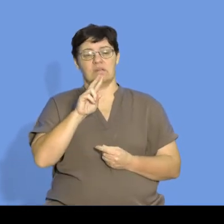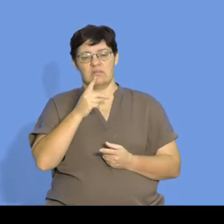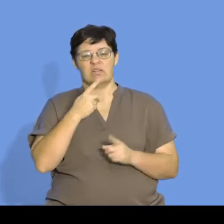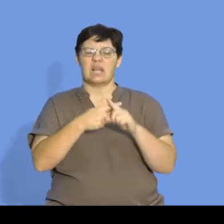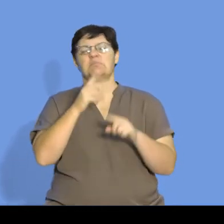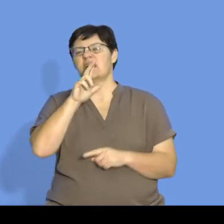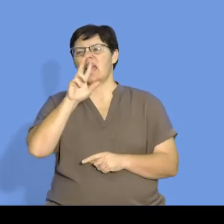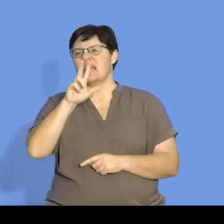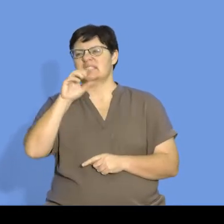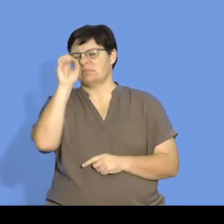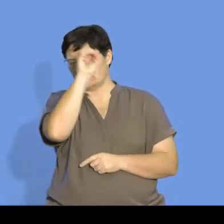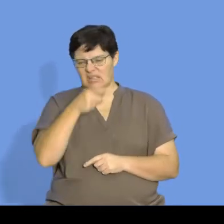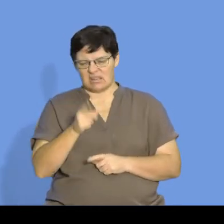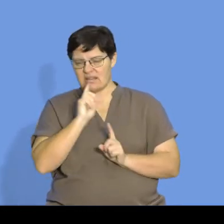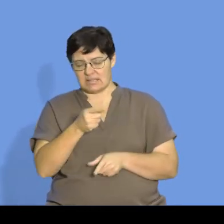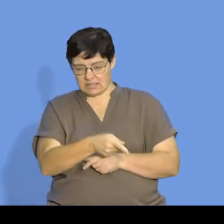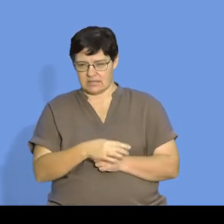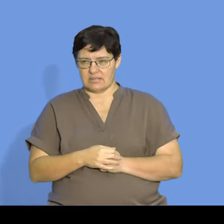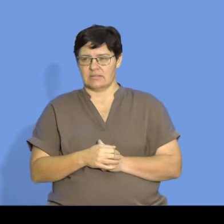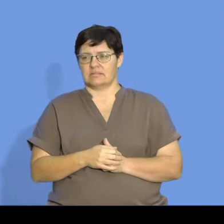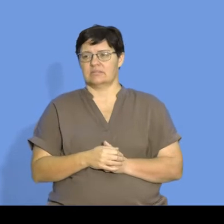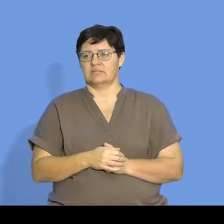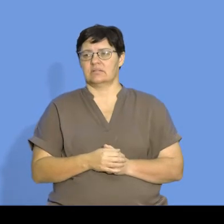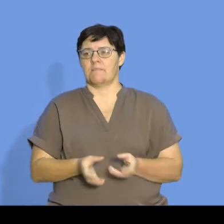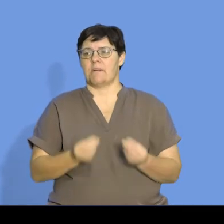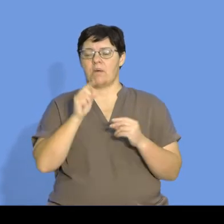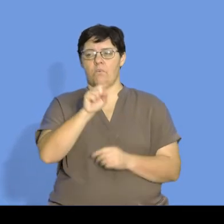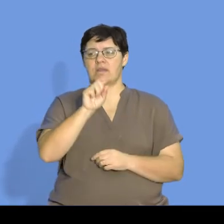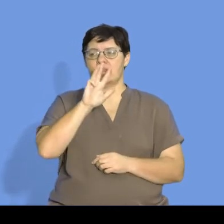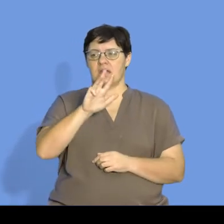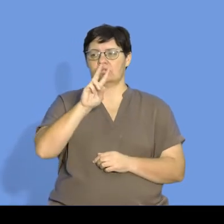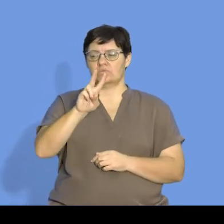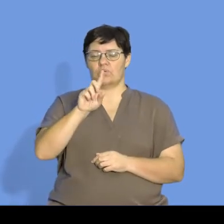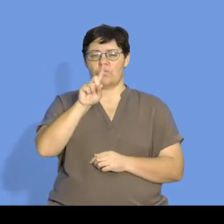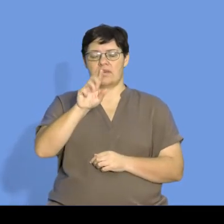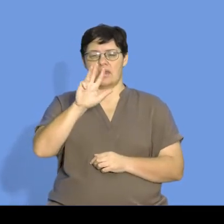times 80%. Here we go. We get a figure of